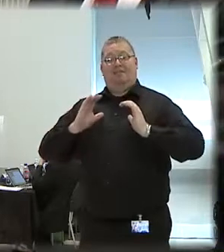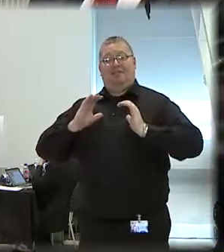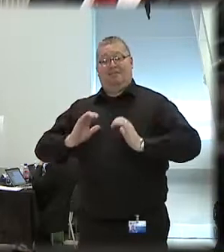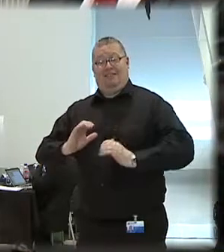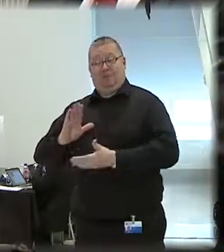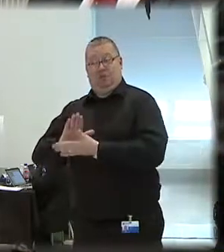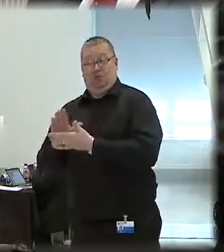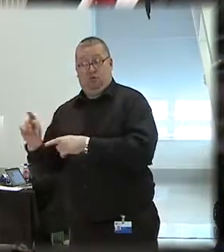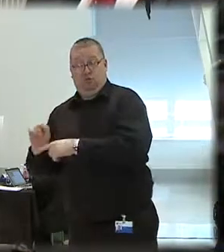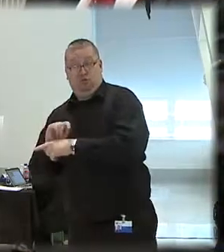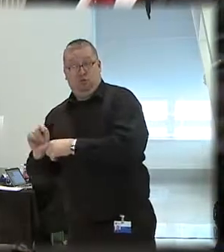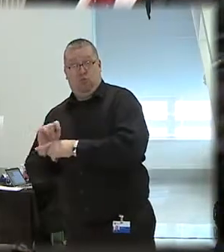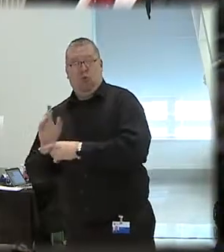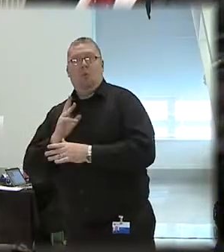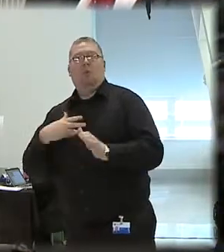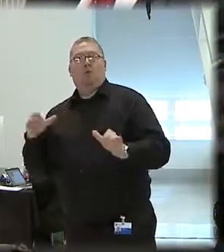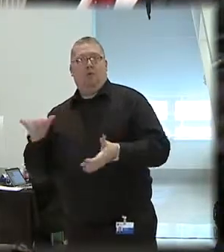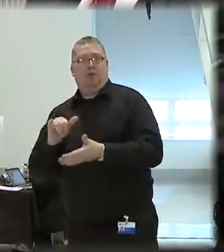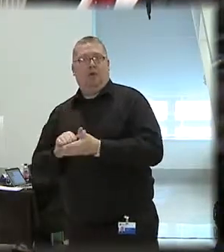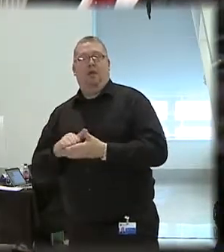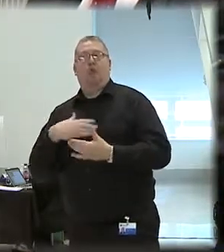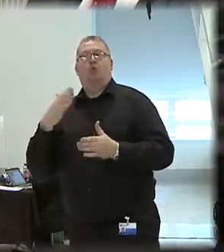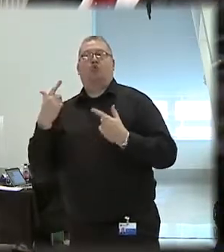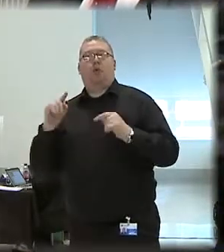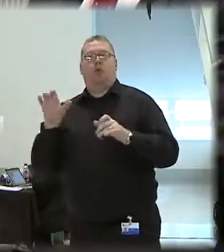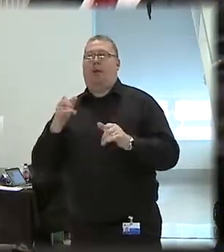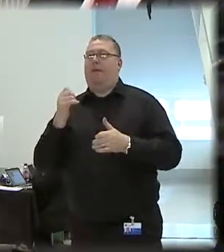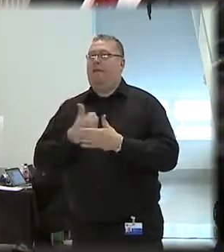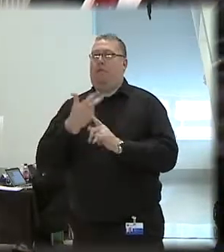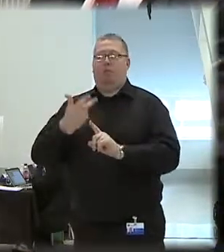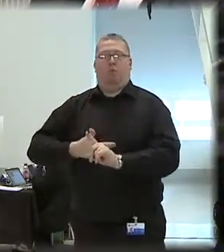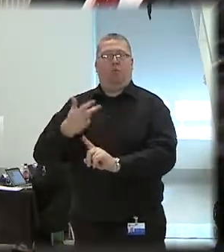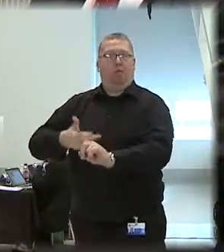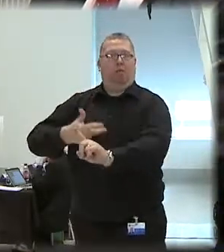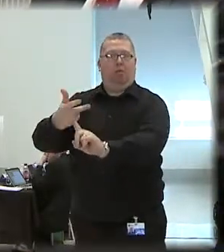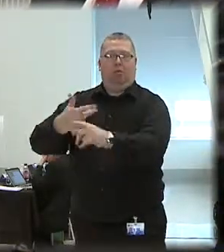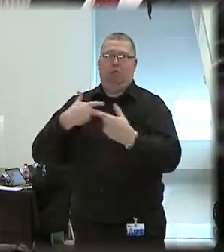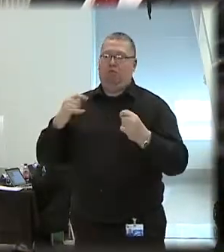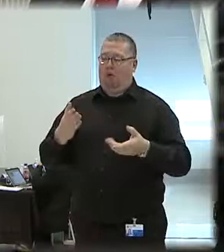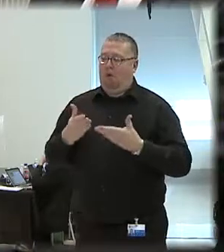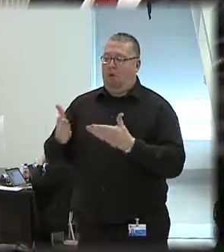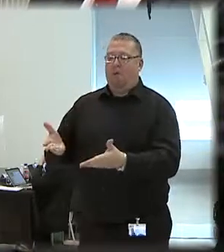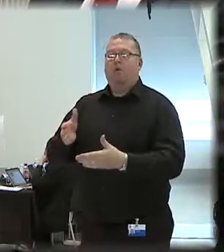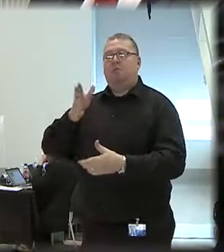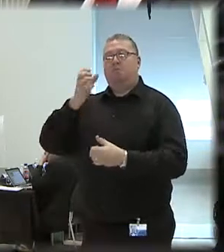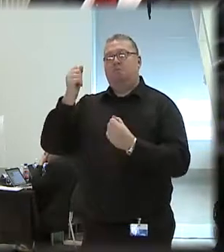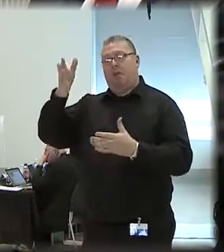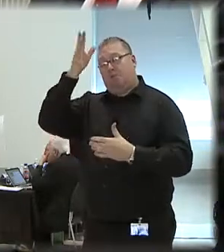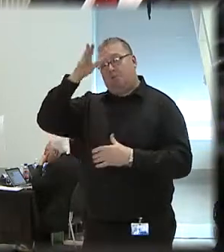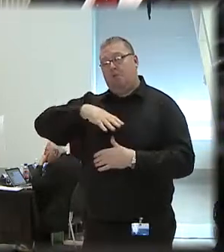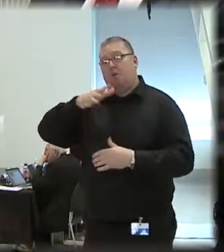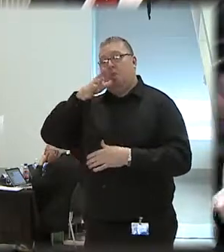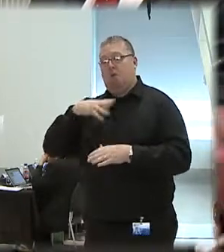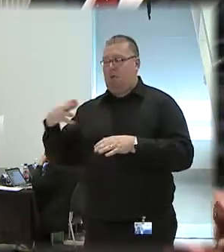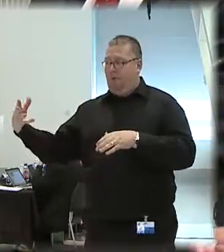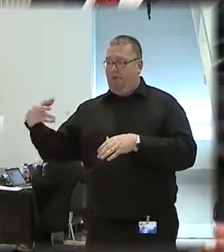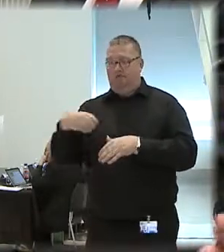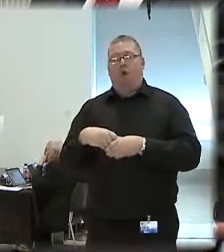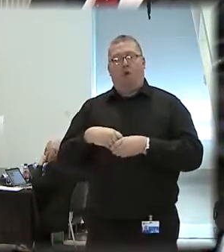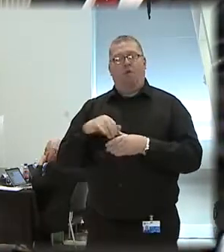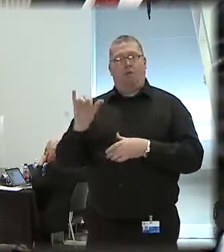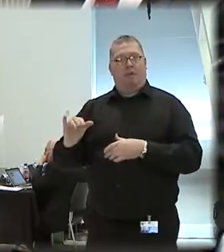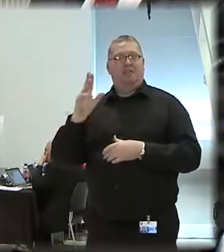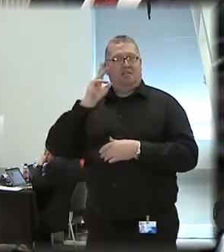2 years. We're trying to do it on a quarterly basis. We're encouraging many men and women of the community to come into